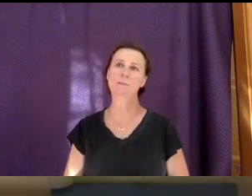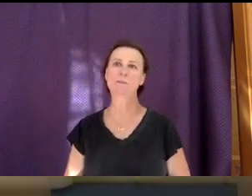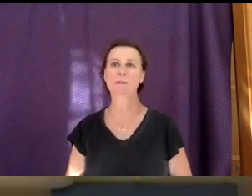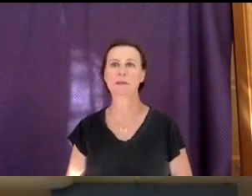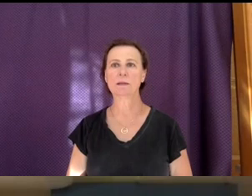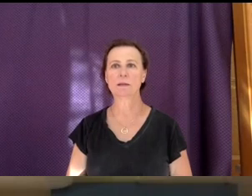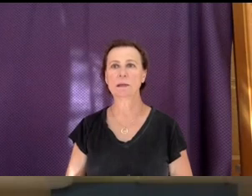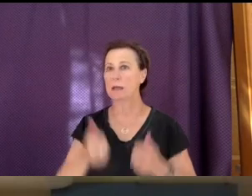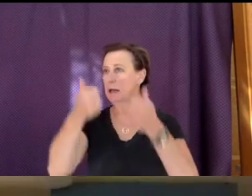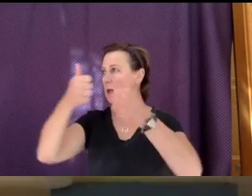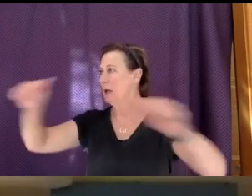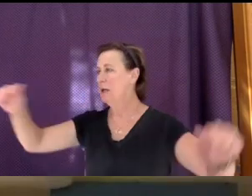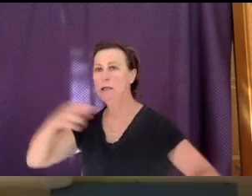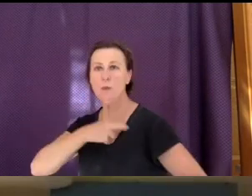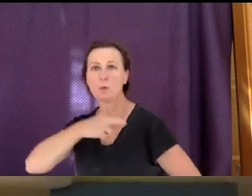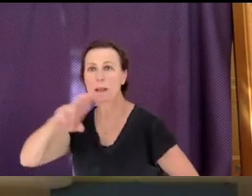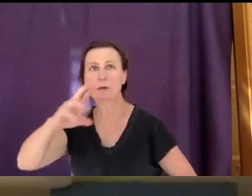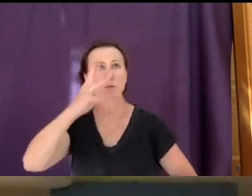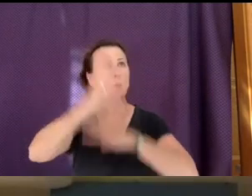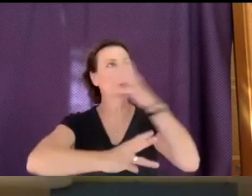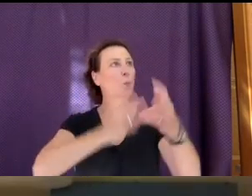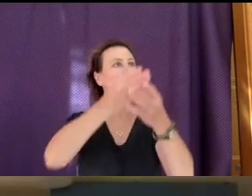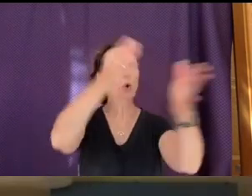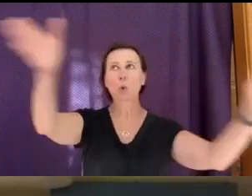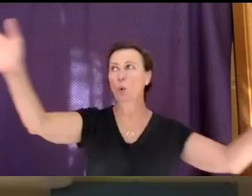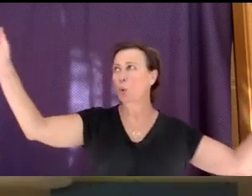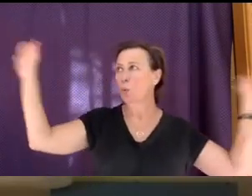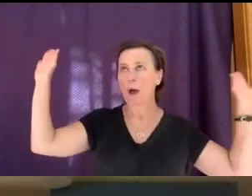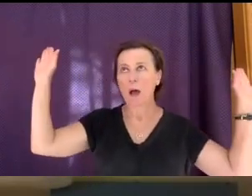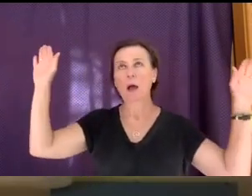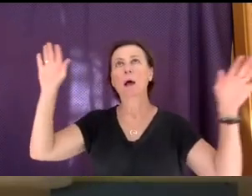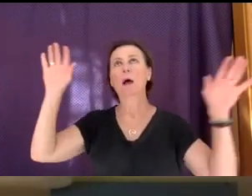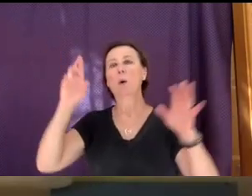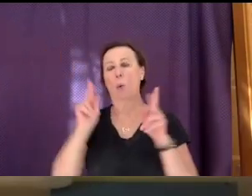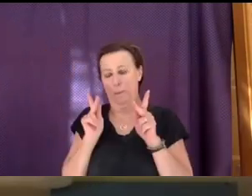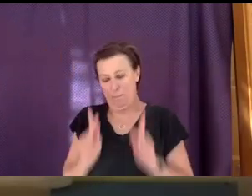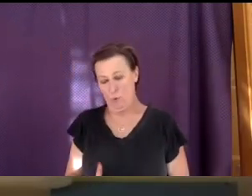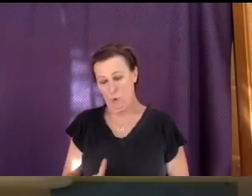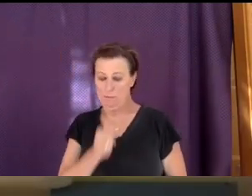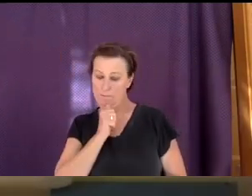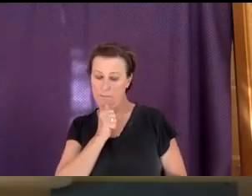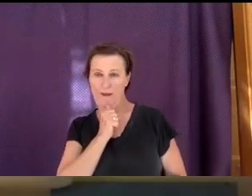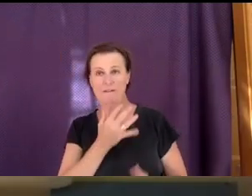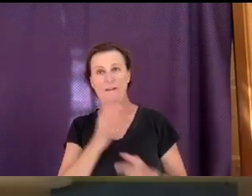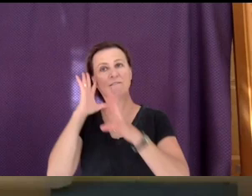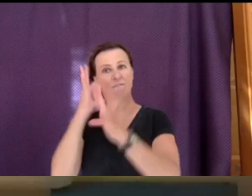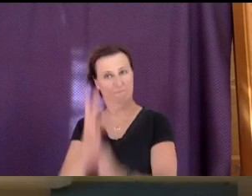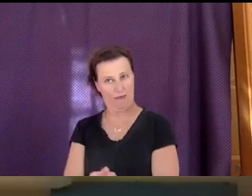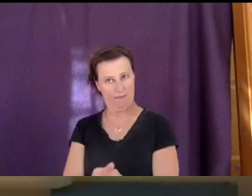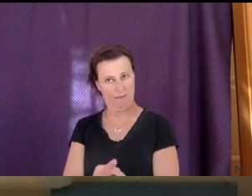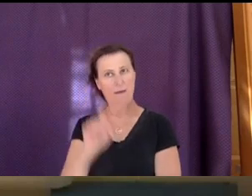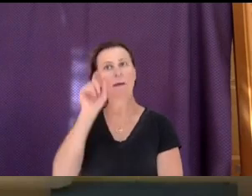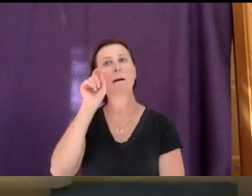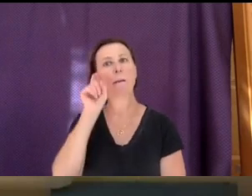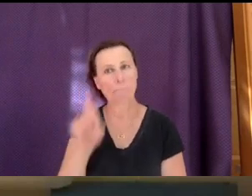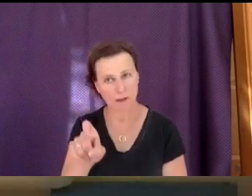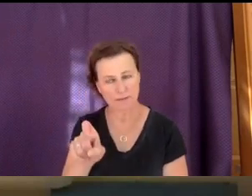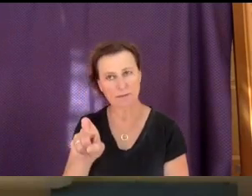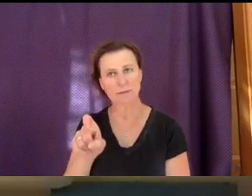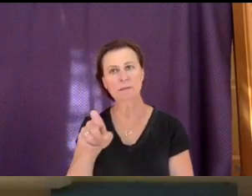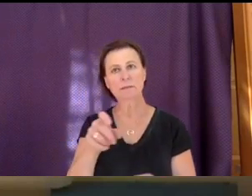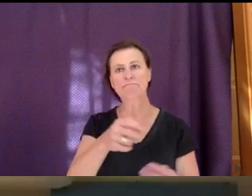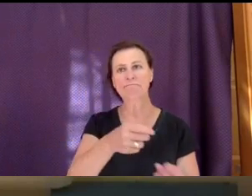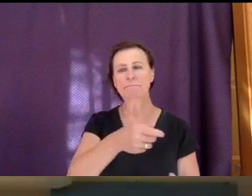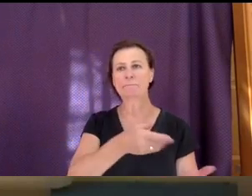Any religion, whether a worldwide institution or a personal faith, must help to draw us into a